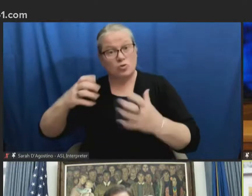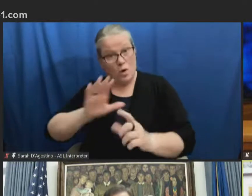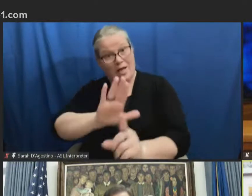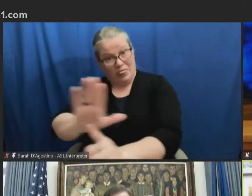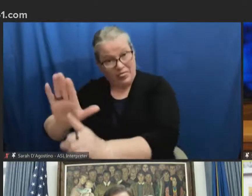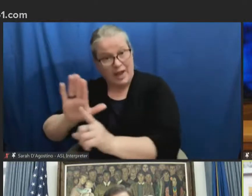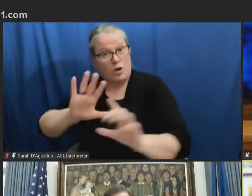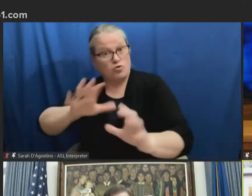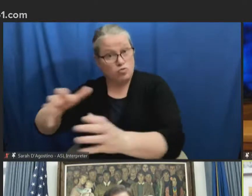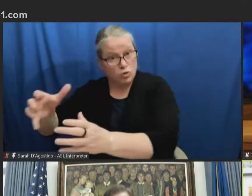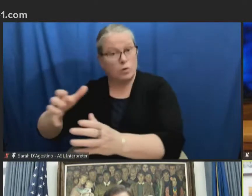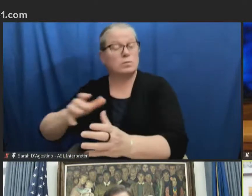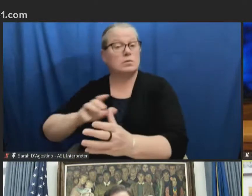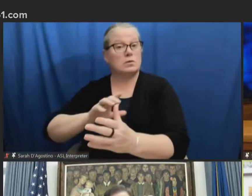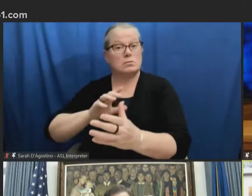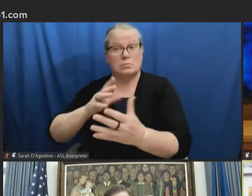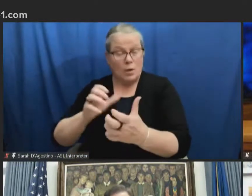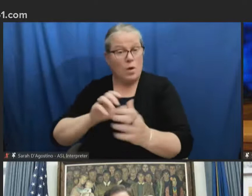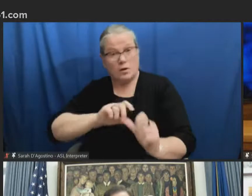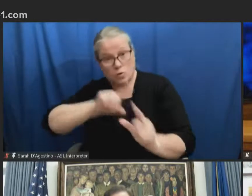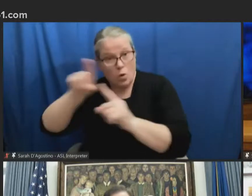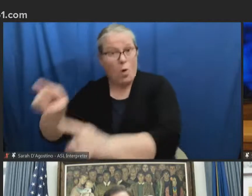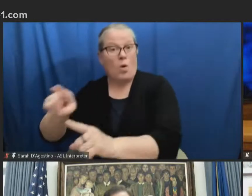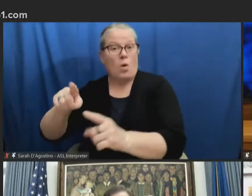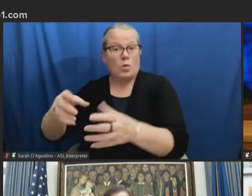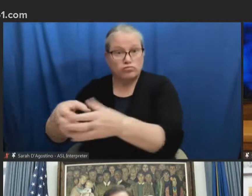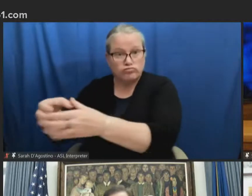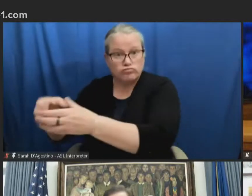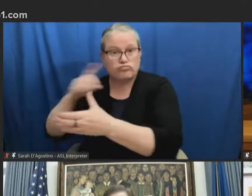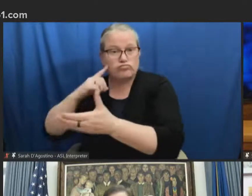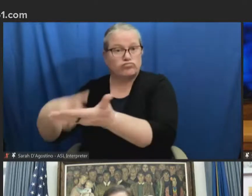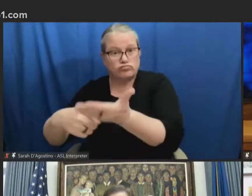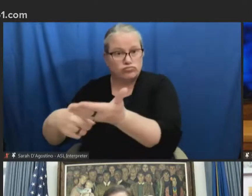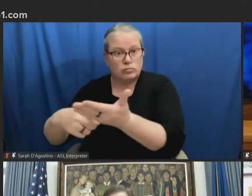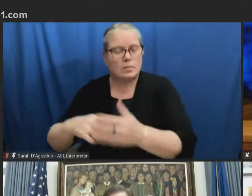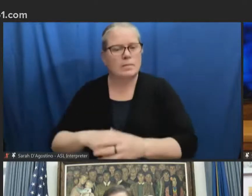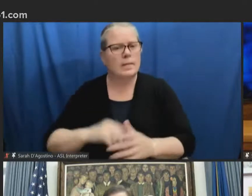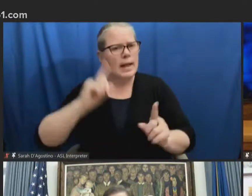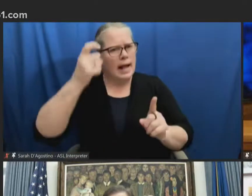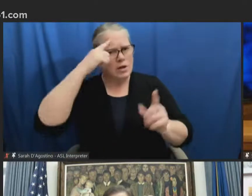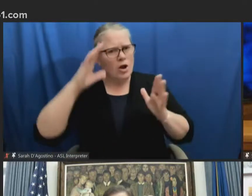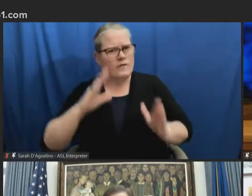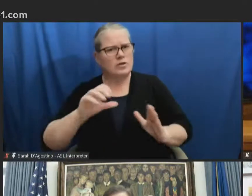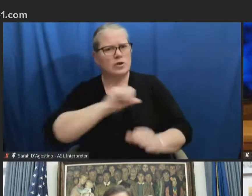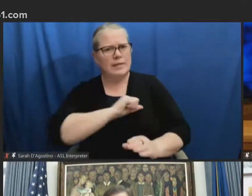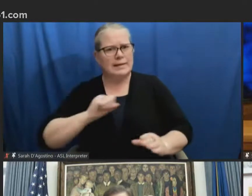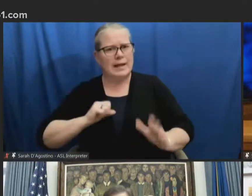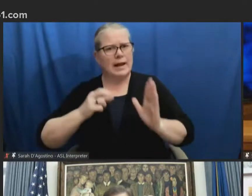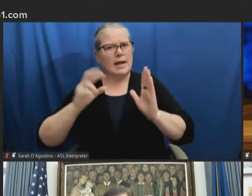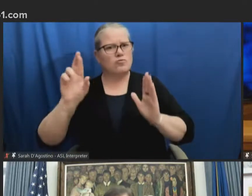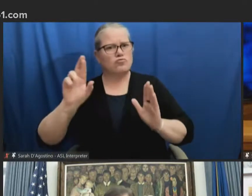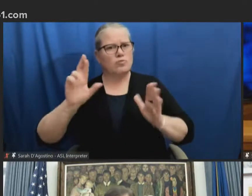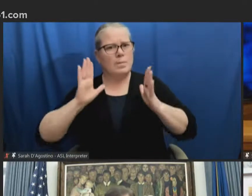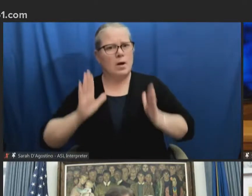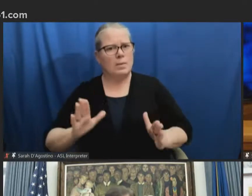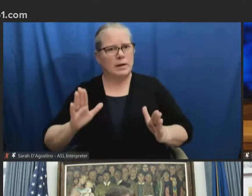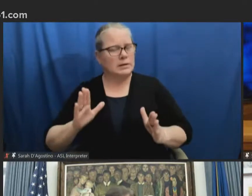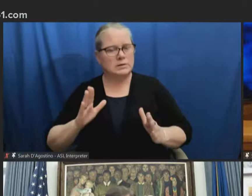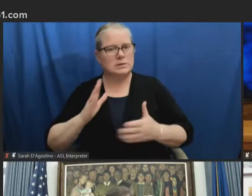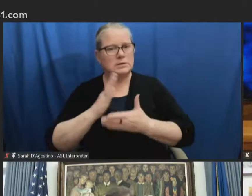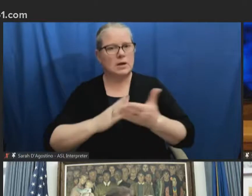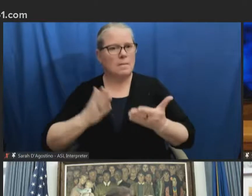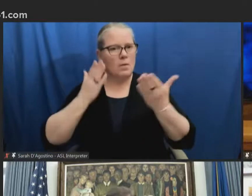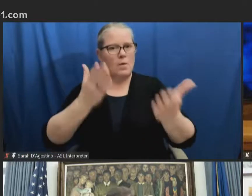we respect that process. All right, and Governor, the Senate Republicans today unveiled some proposals